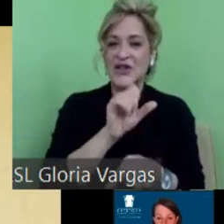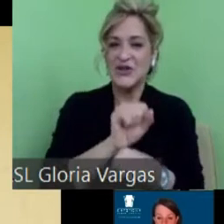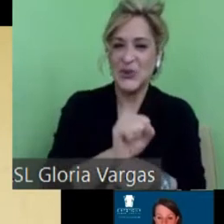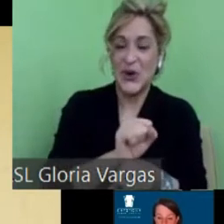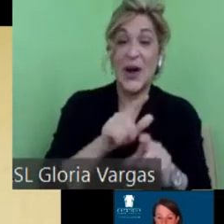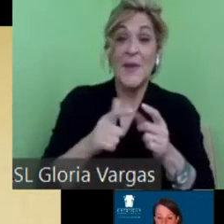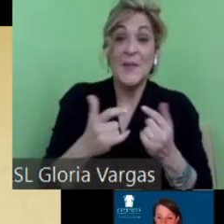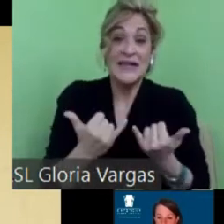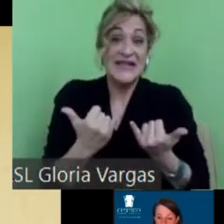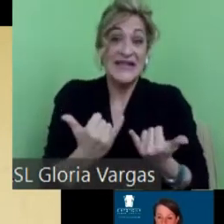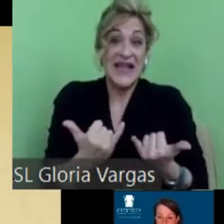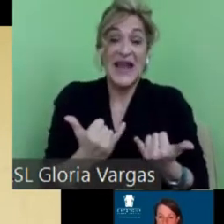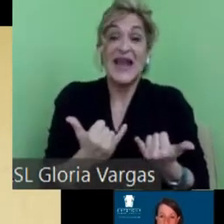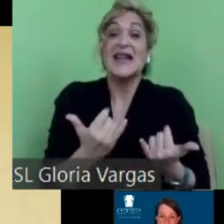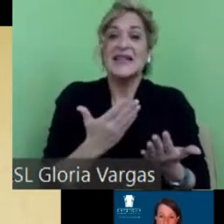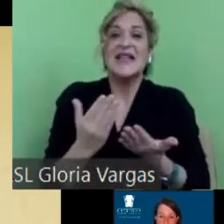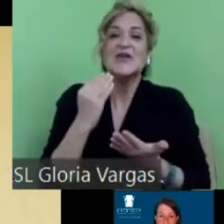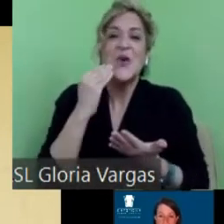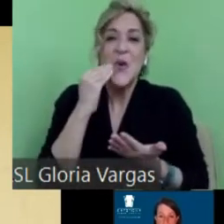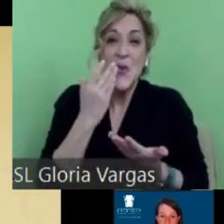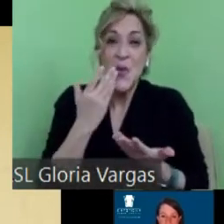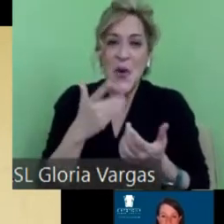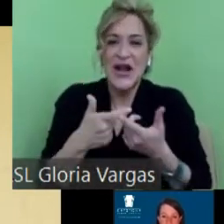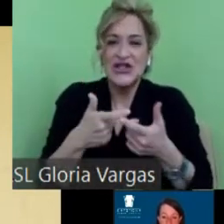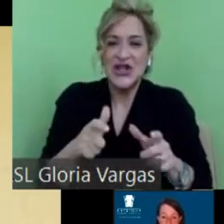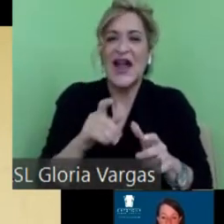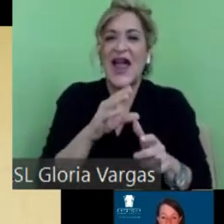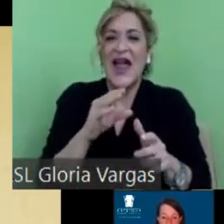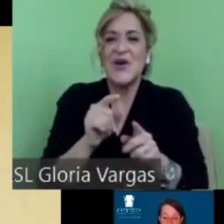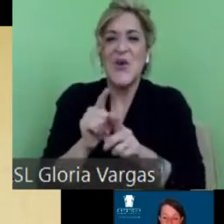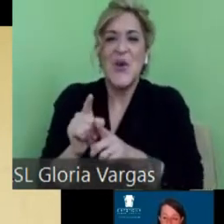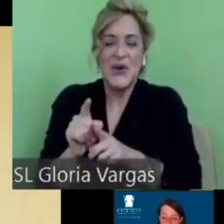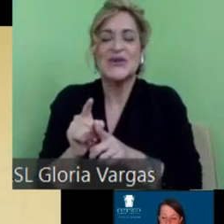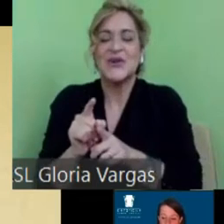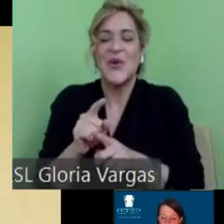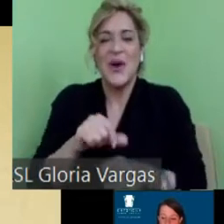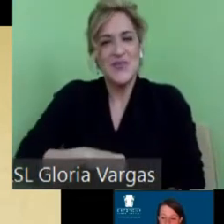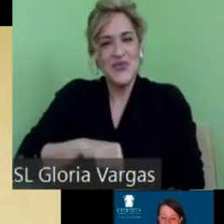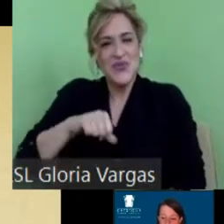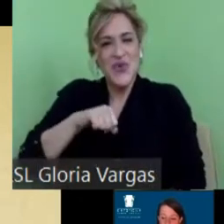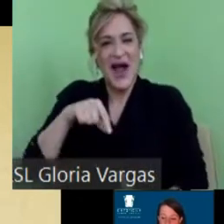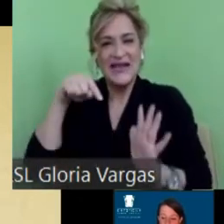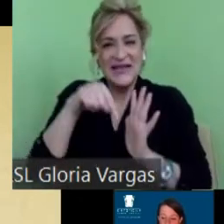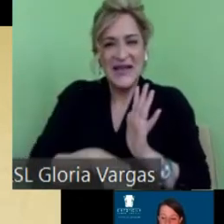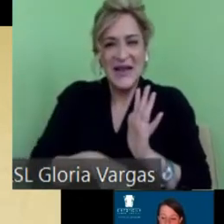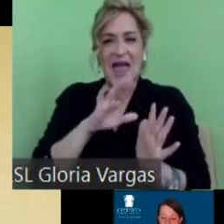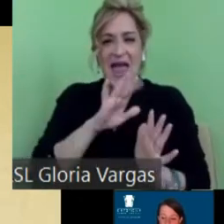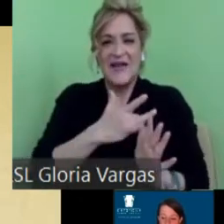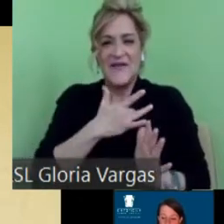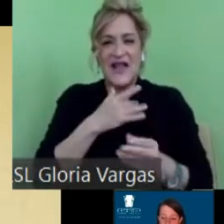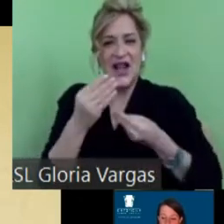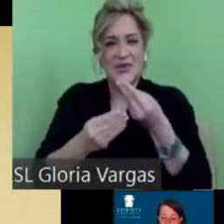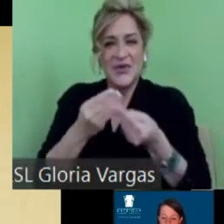today, he takes home a paycheck and a deep sense of pride and contribution. That is our vision in